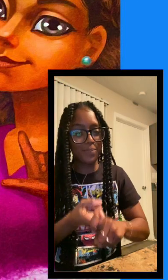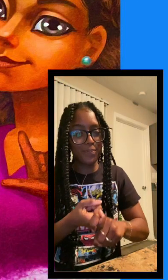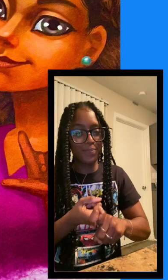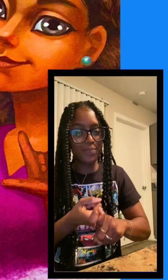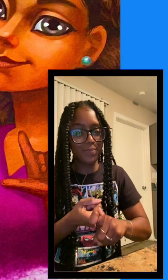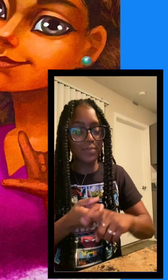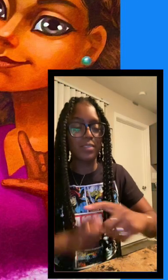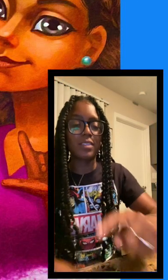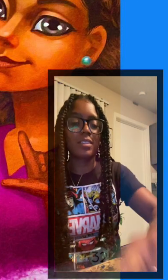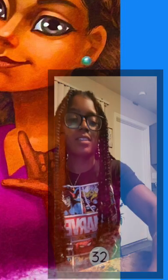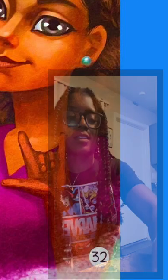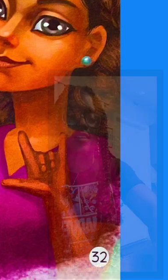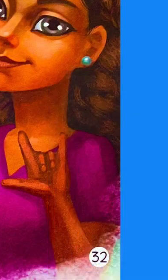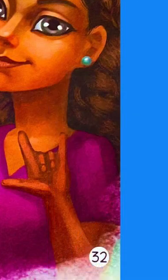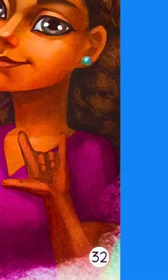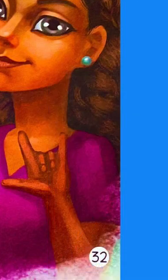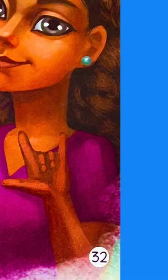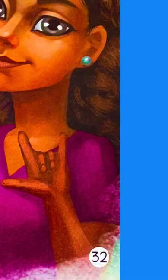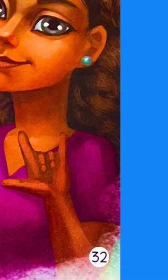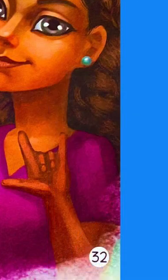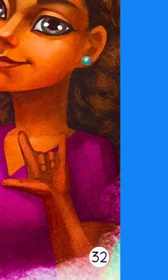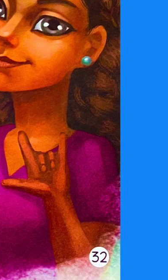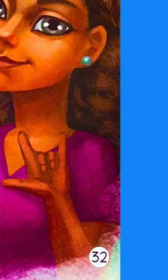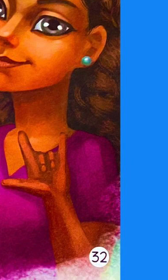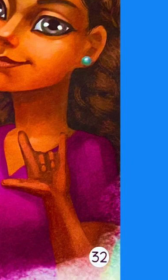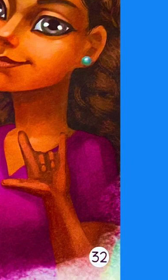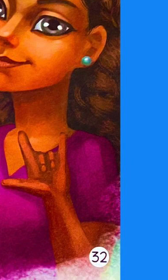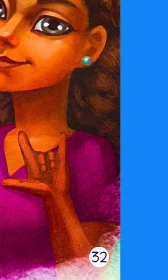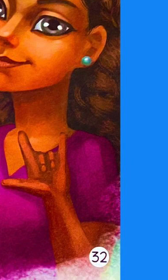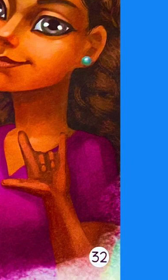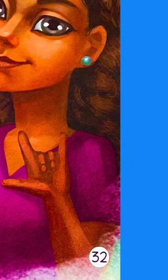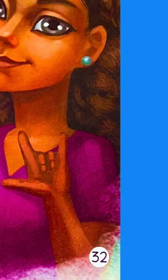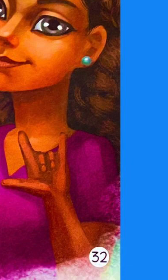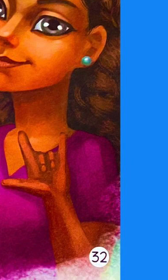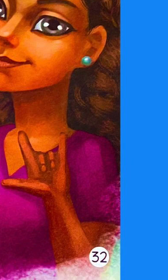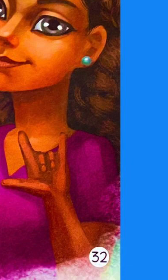They all became great friends.